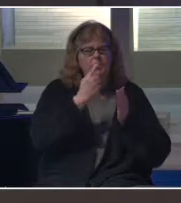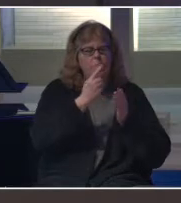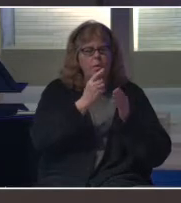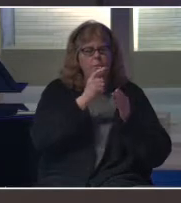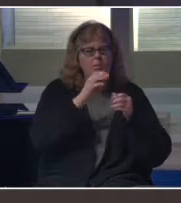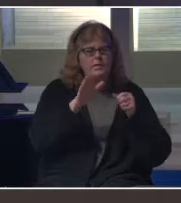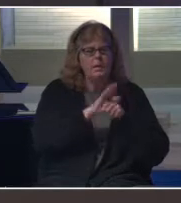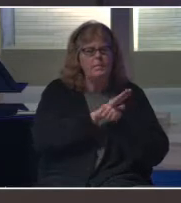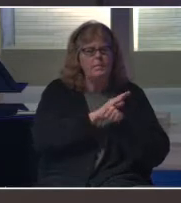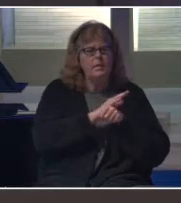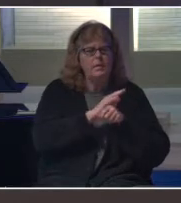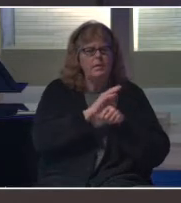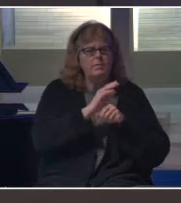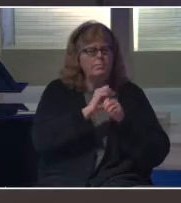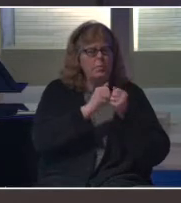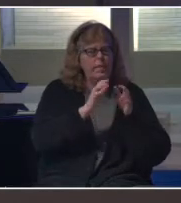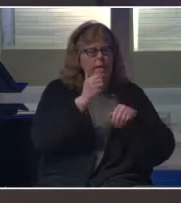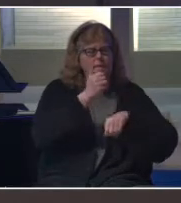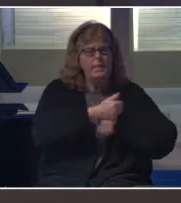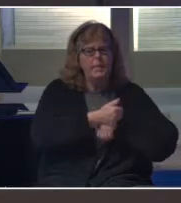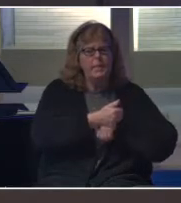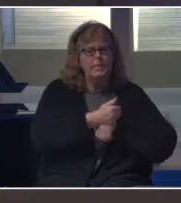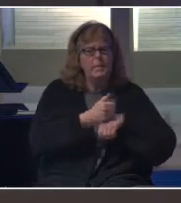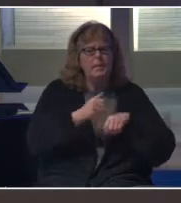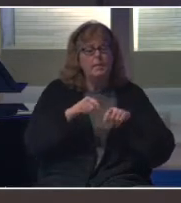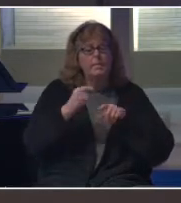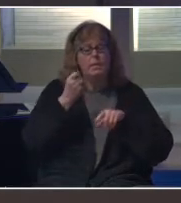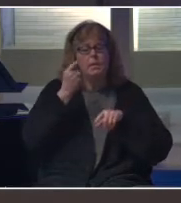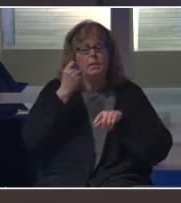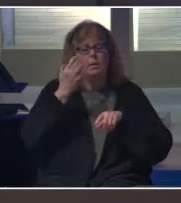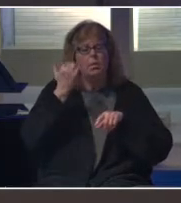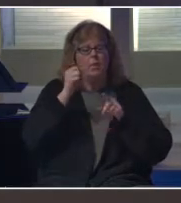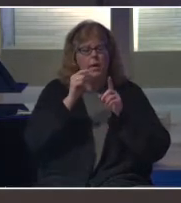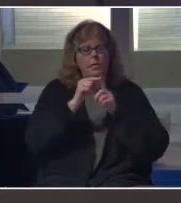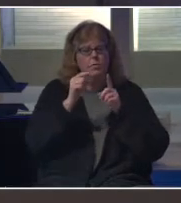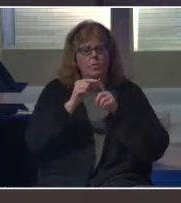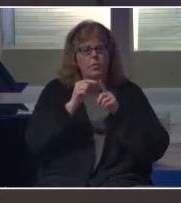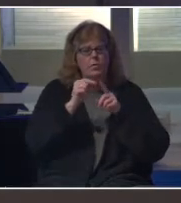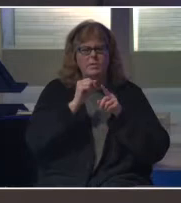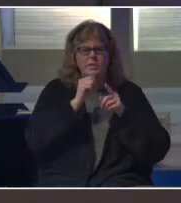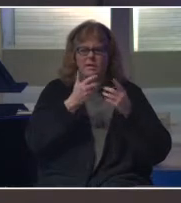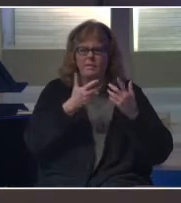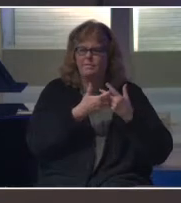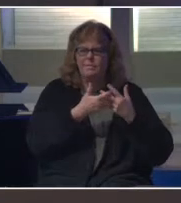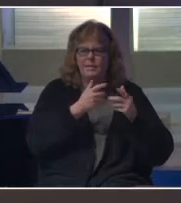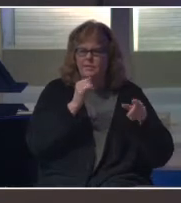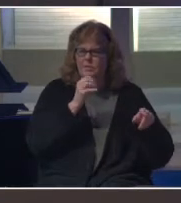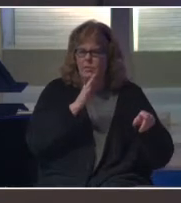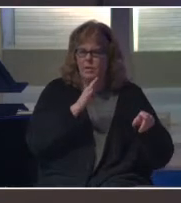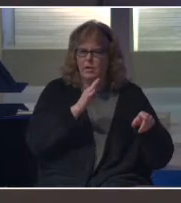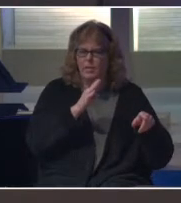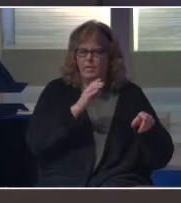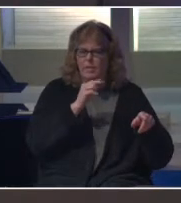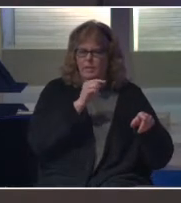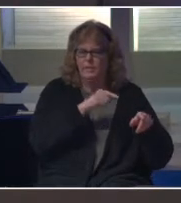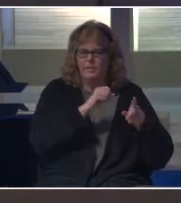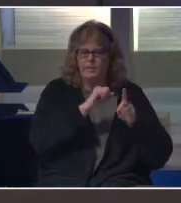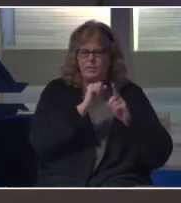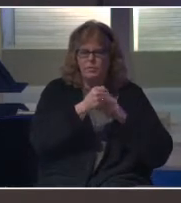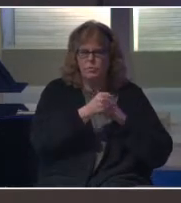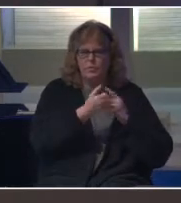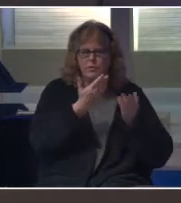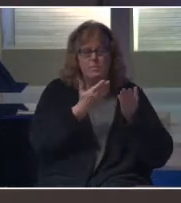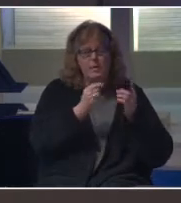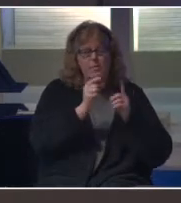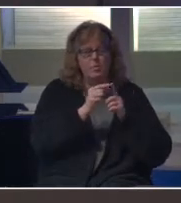complete or blameless. But you can understand why these words might not be fitting for Jacob. In this context, perhaps the